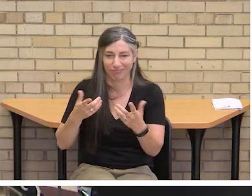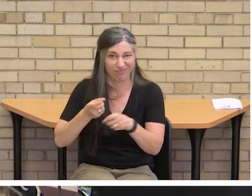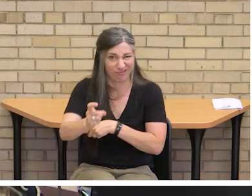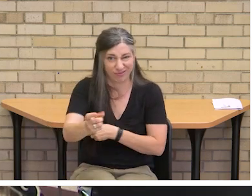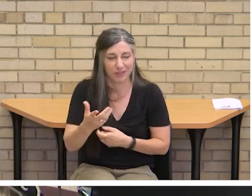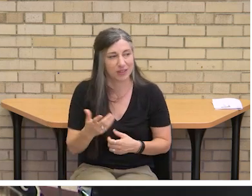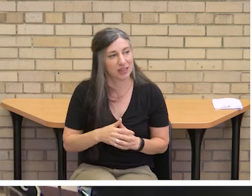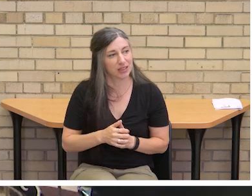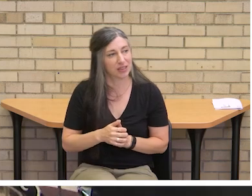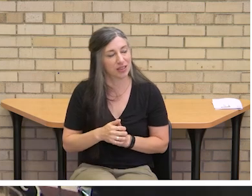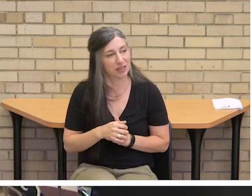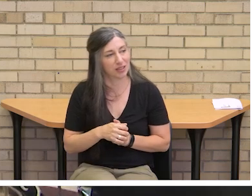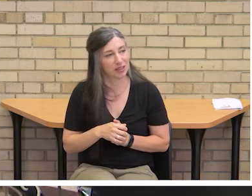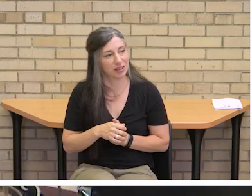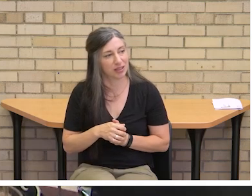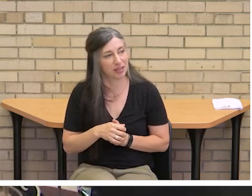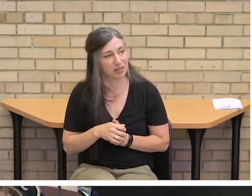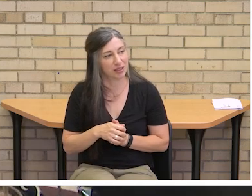So